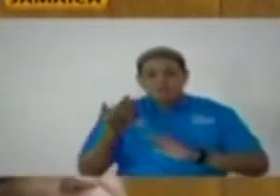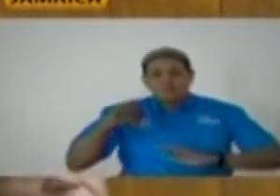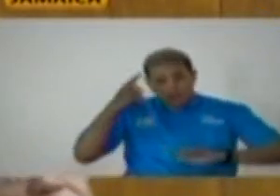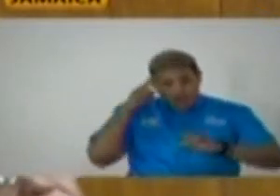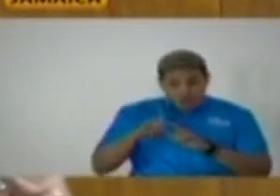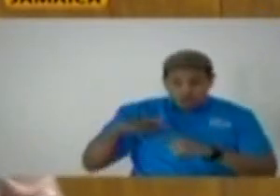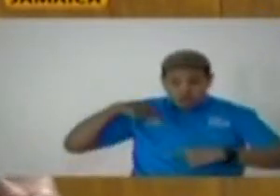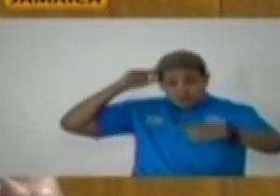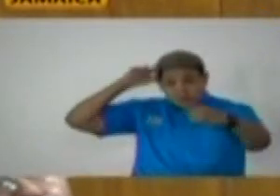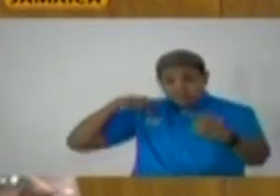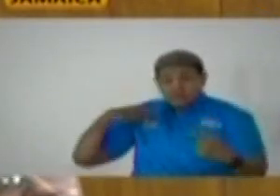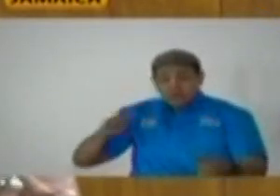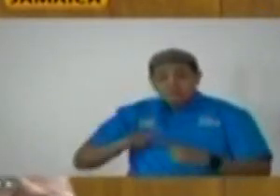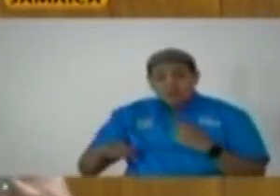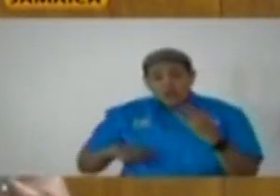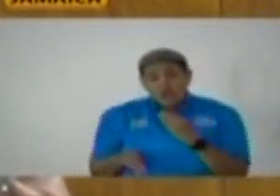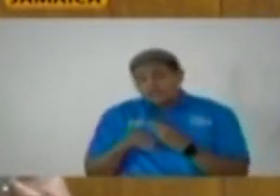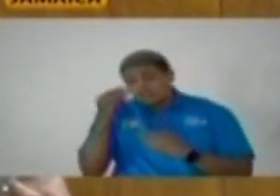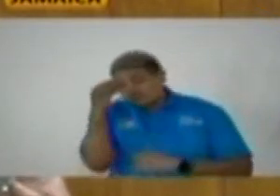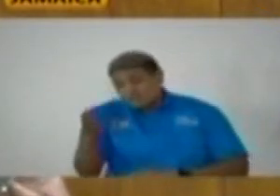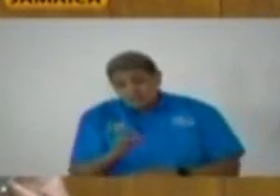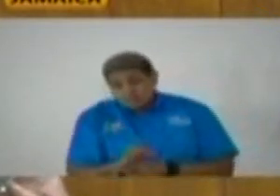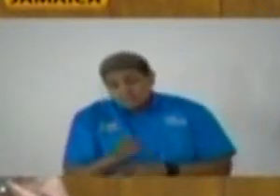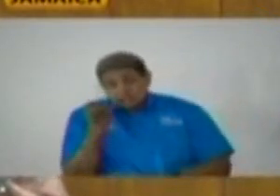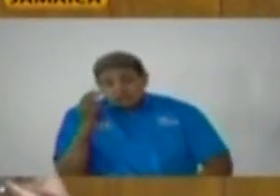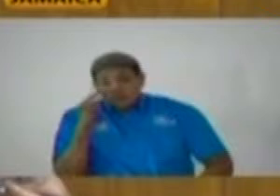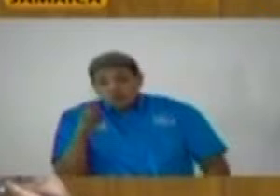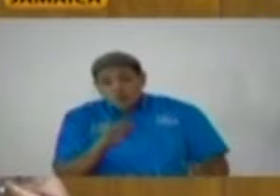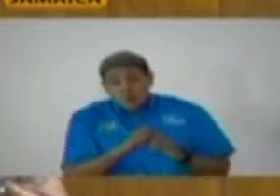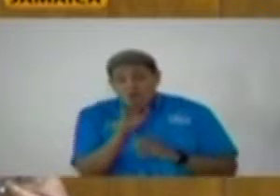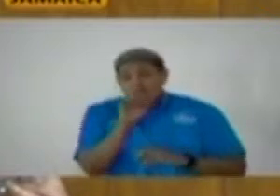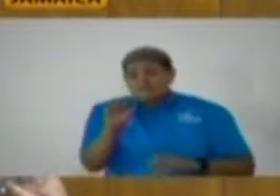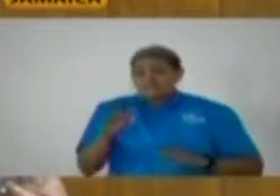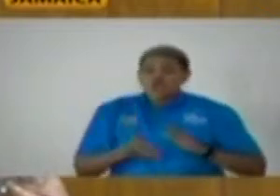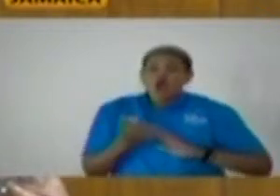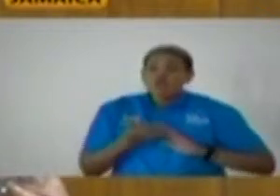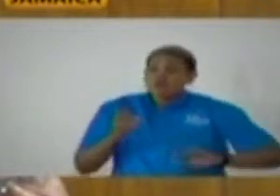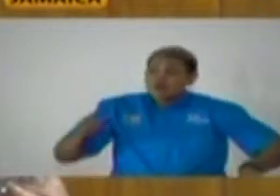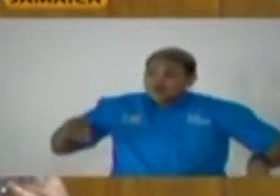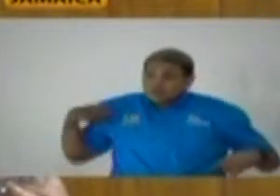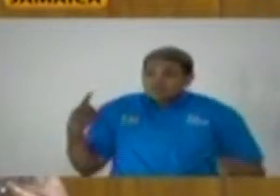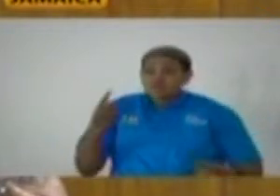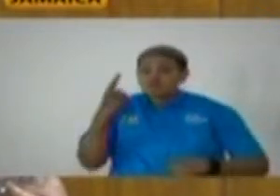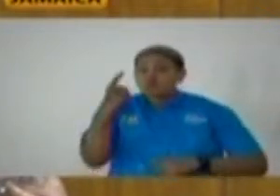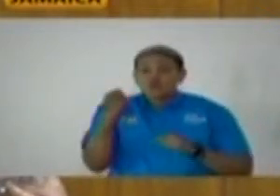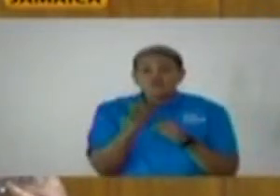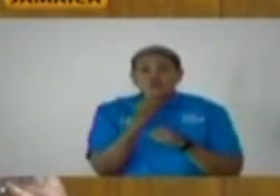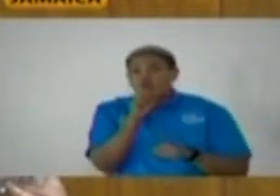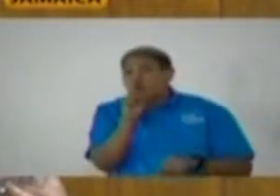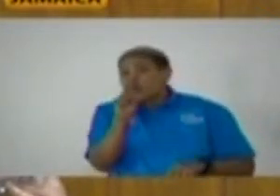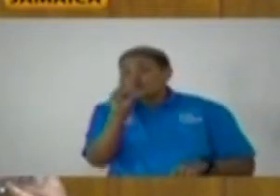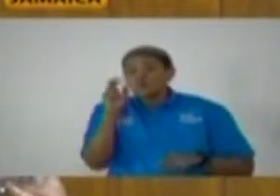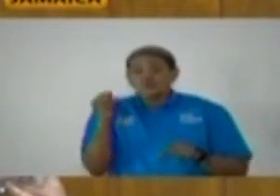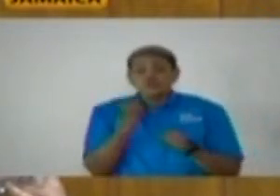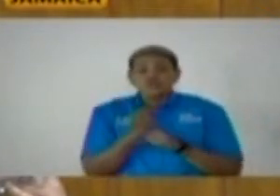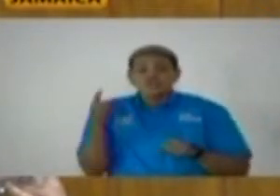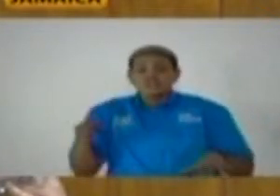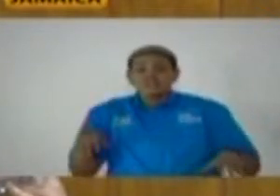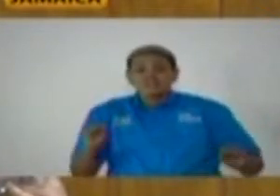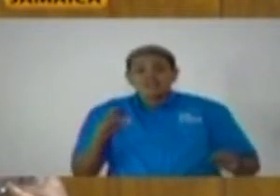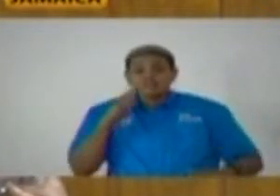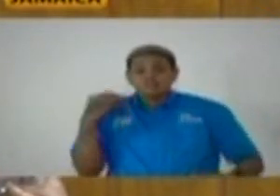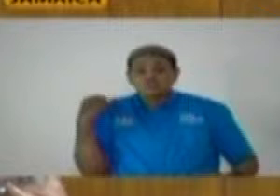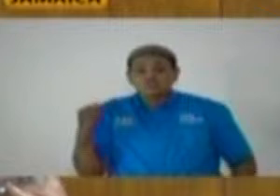that. But I will also tell you, if you look at how the FSC has operated over the last year or two, they have taken very